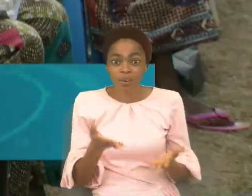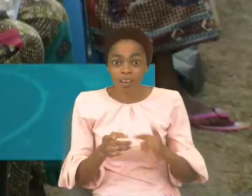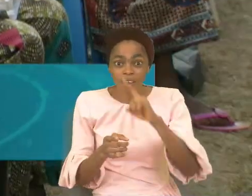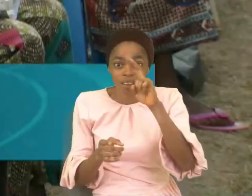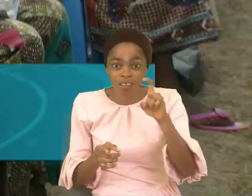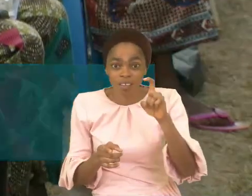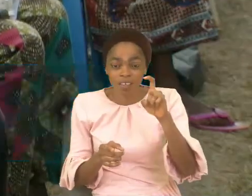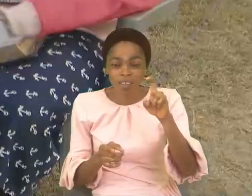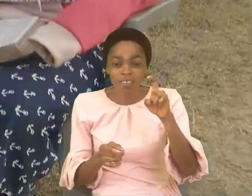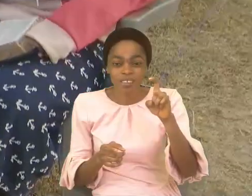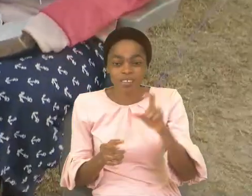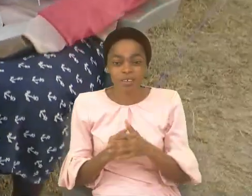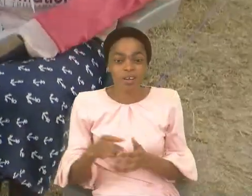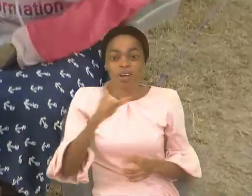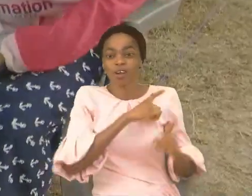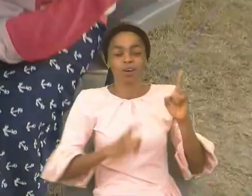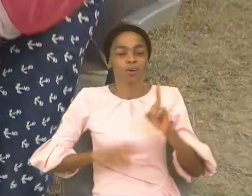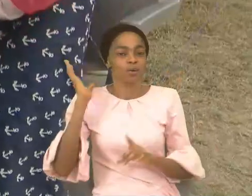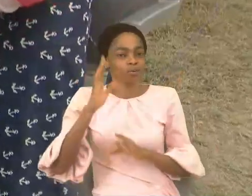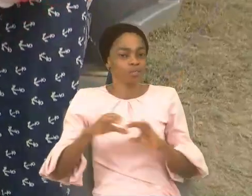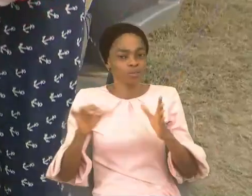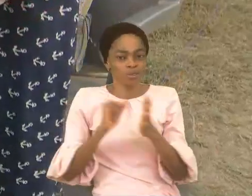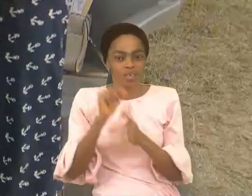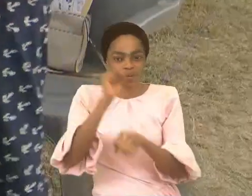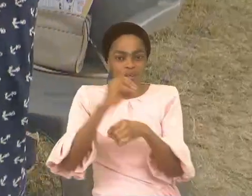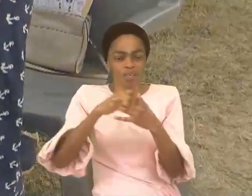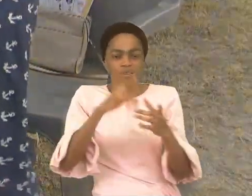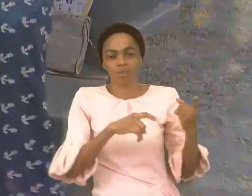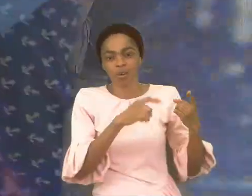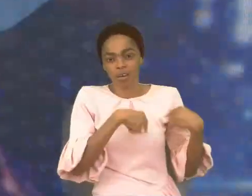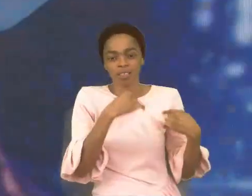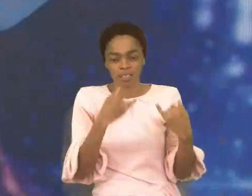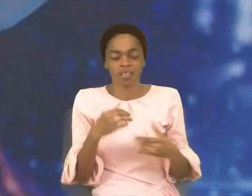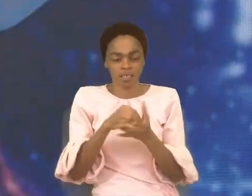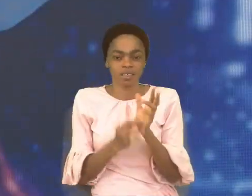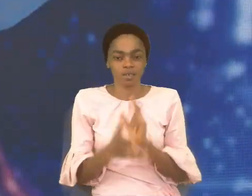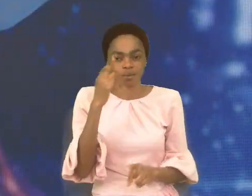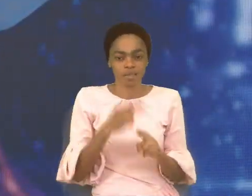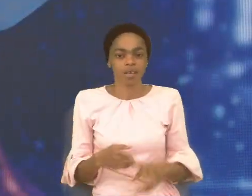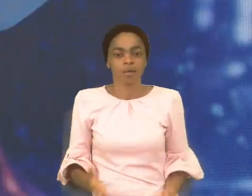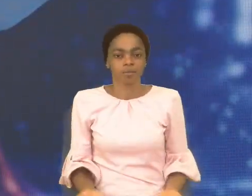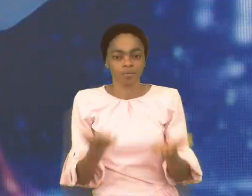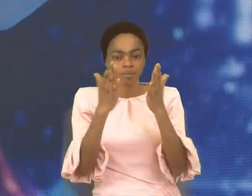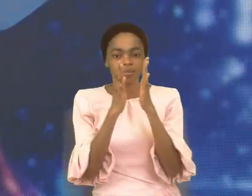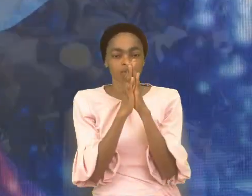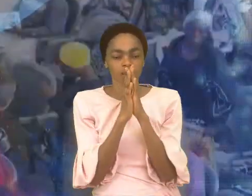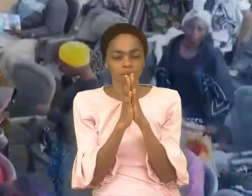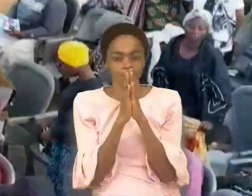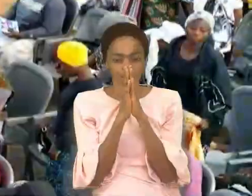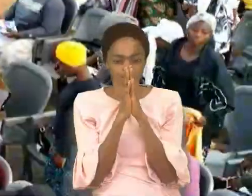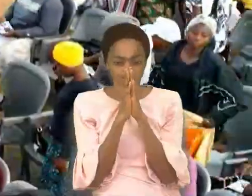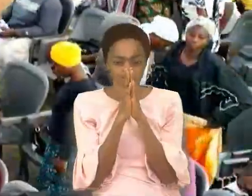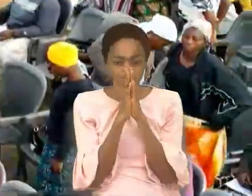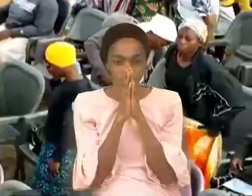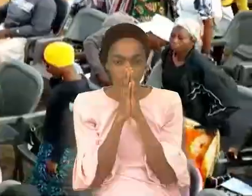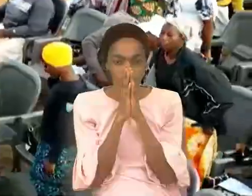right now. Let's rise up now and talk to the Lord in prayer. We'll stand up now and we'll stand up to pray.